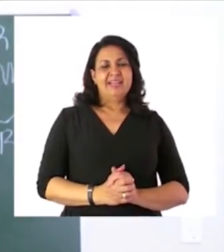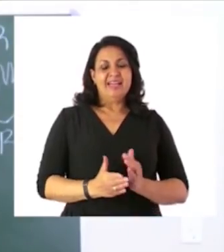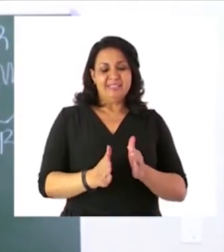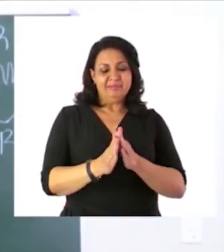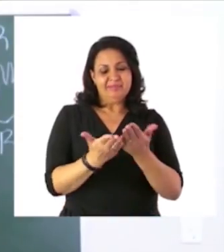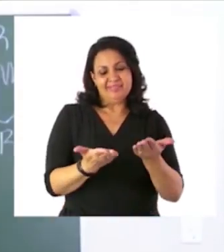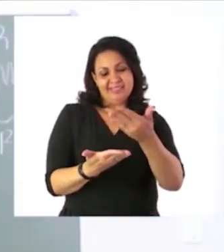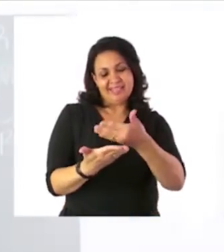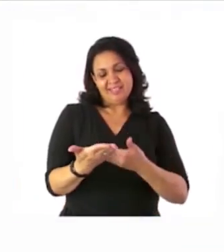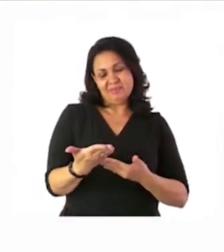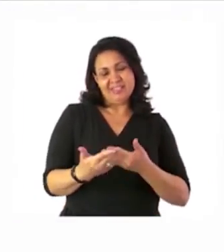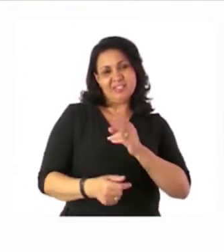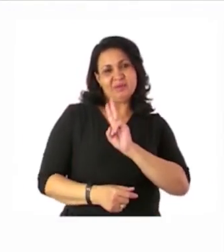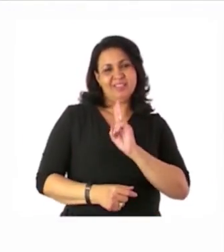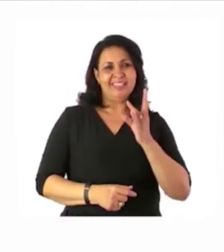page 27